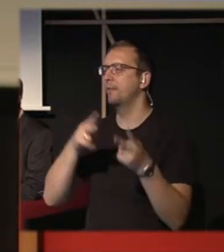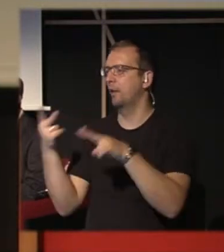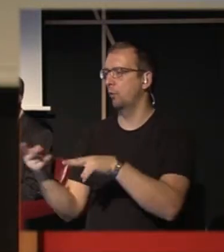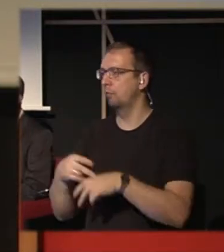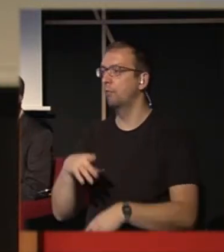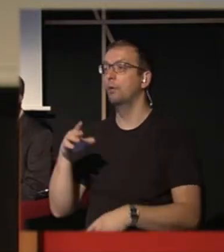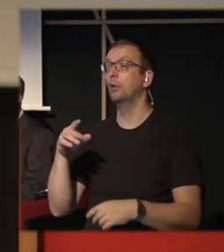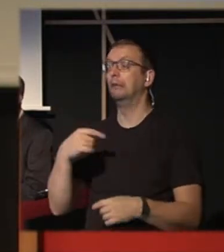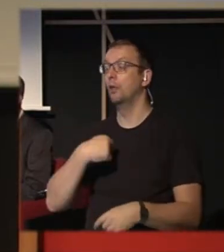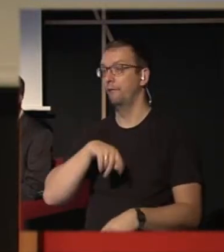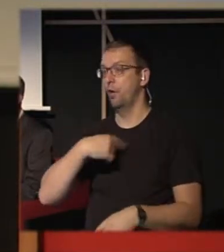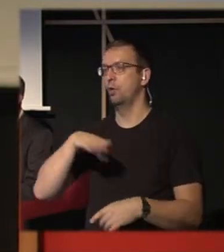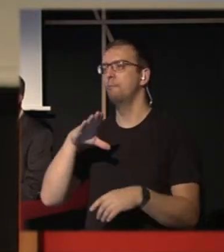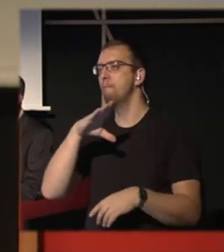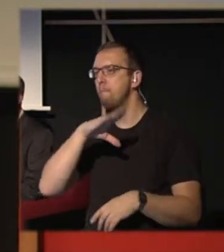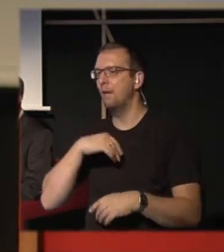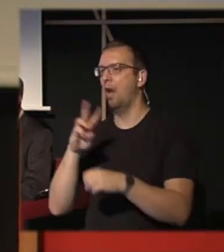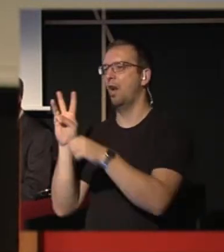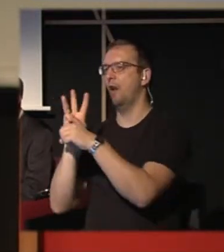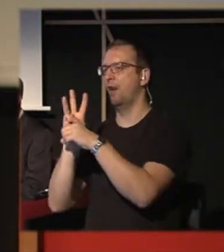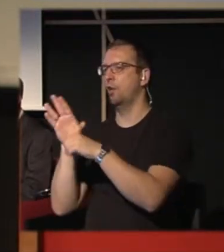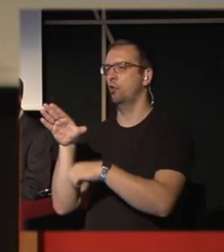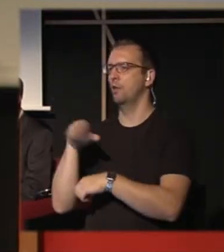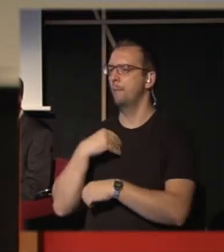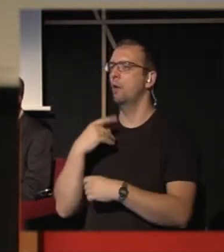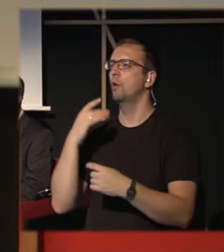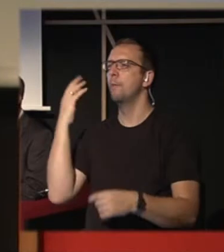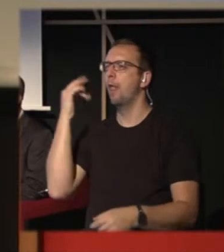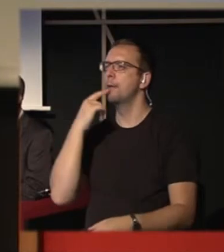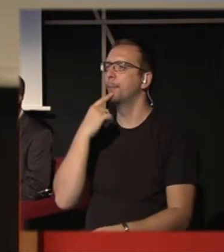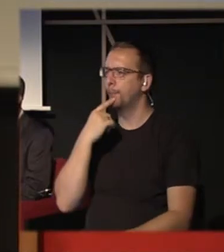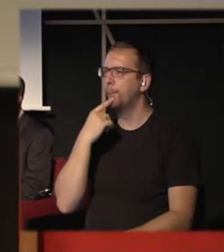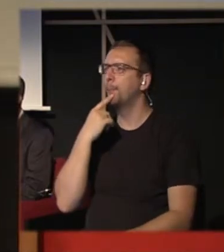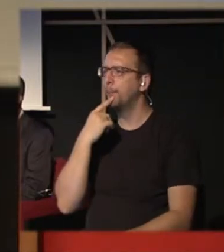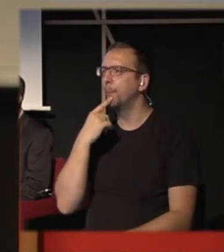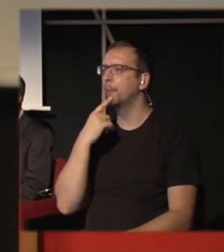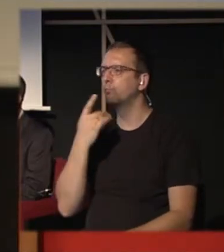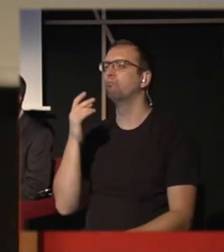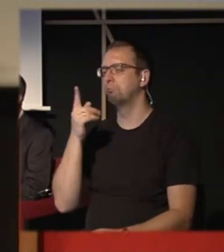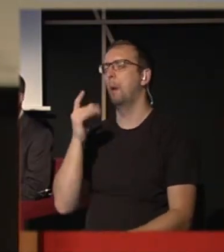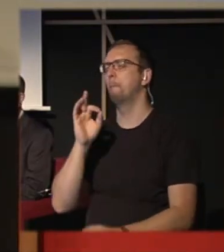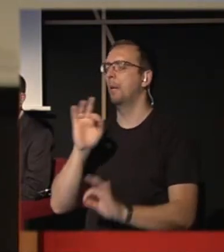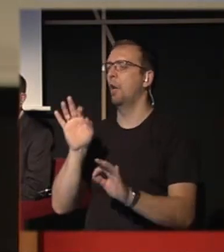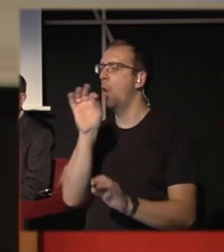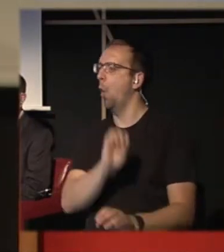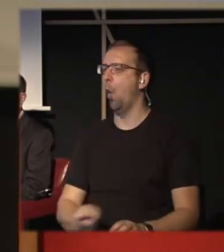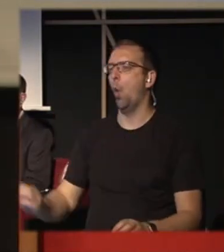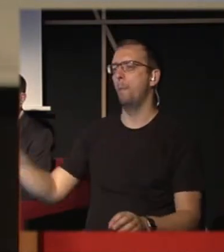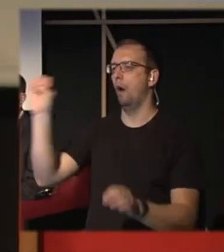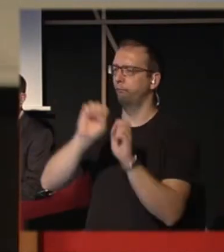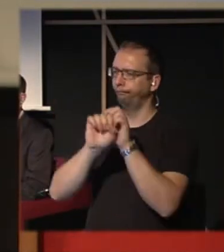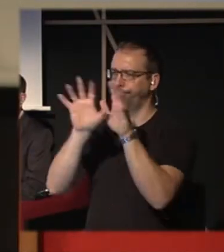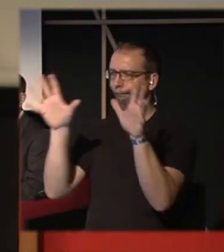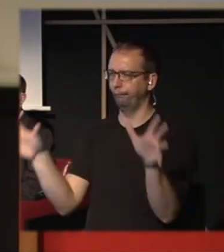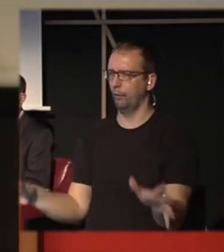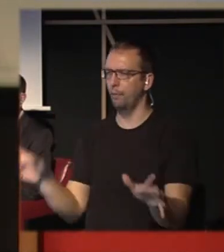guidance, bilateral meetings whenever necessary. And they help us in various ways, especially in the last